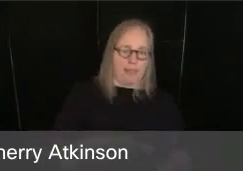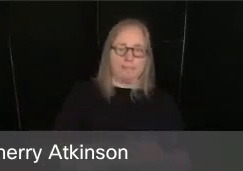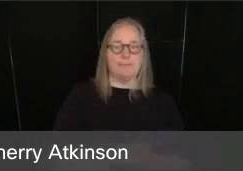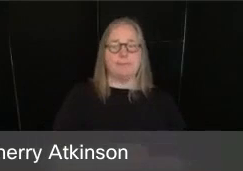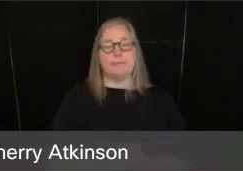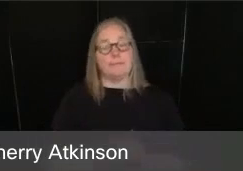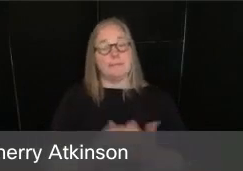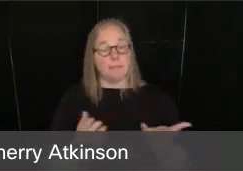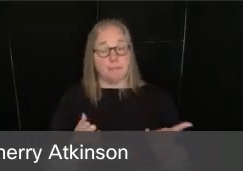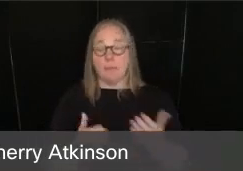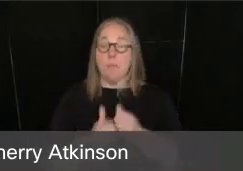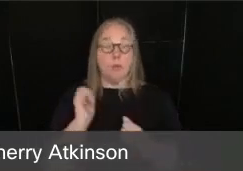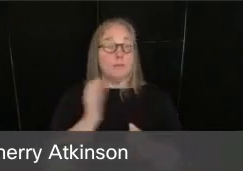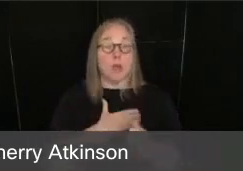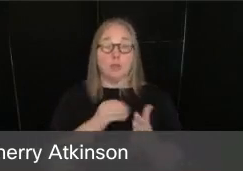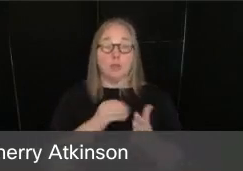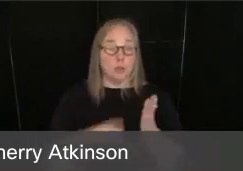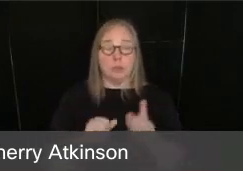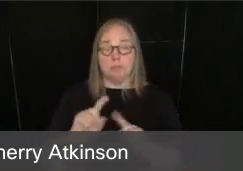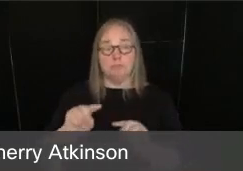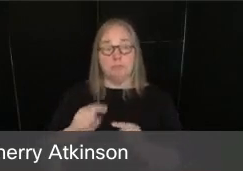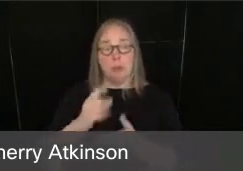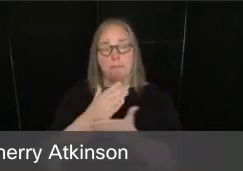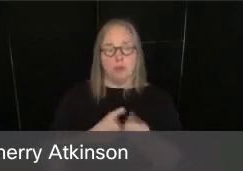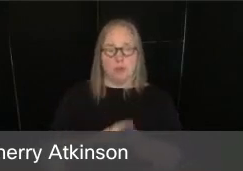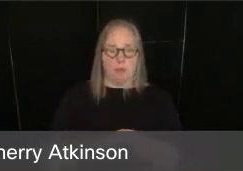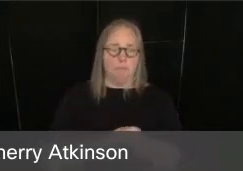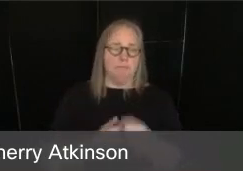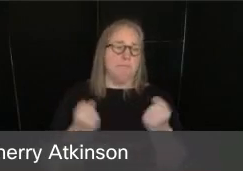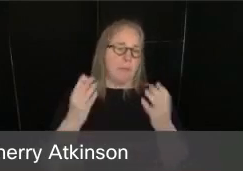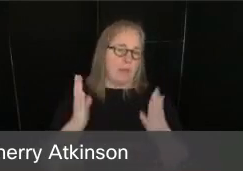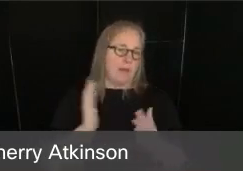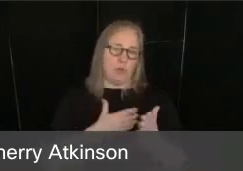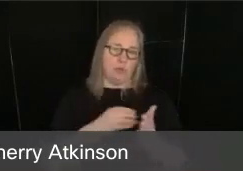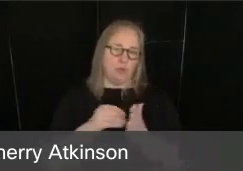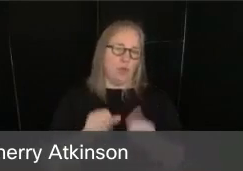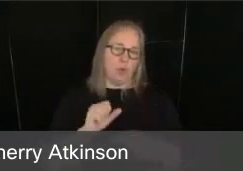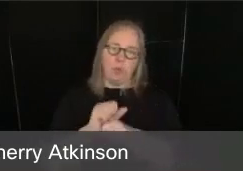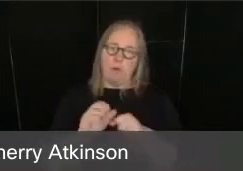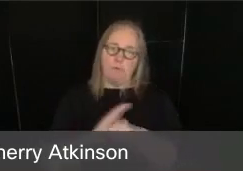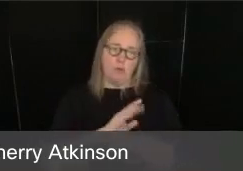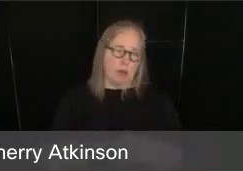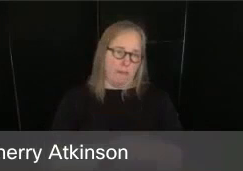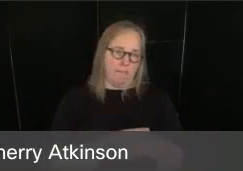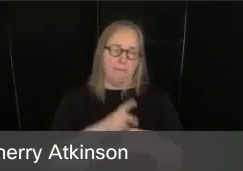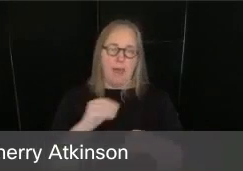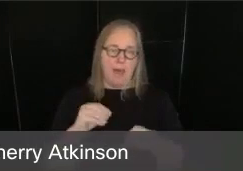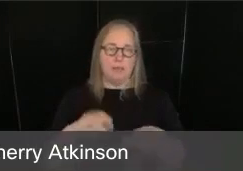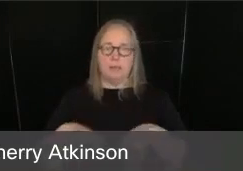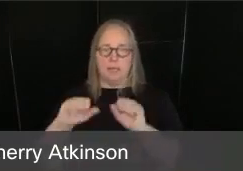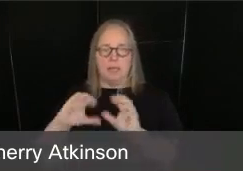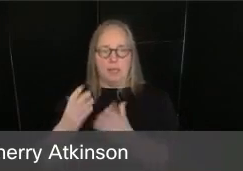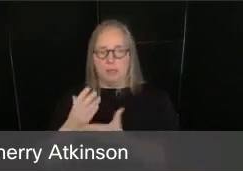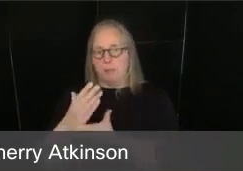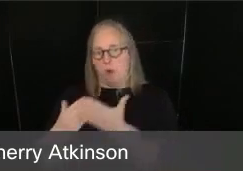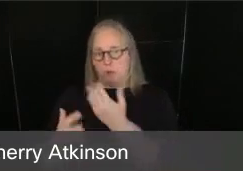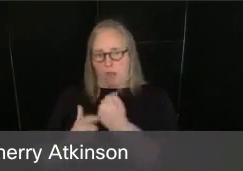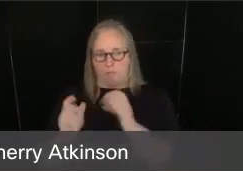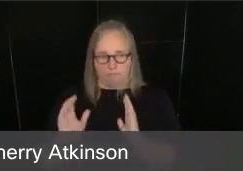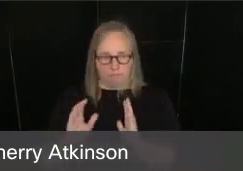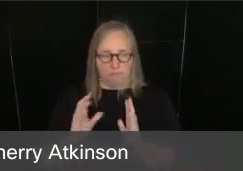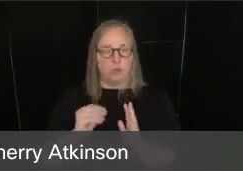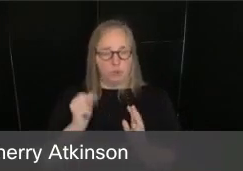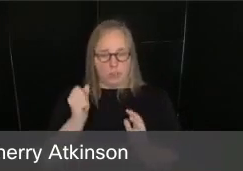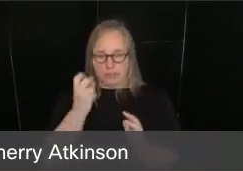of our students go part-time. Many of our students work full-time and take classes part-time. So you can